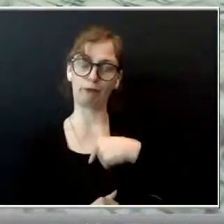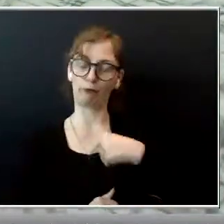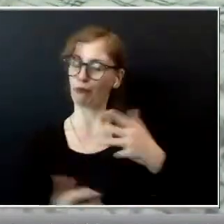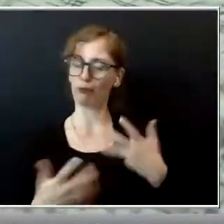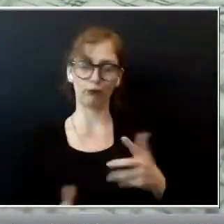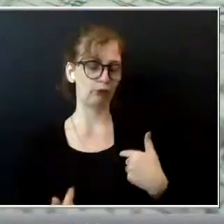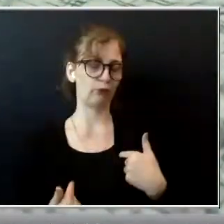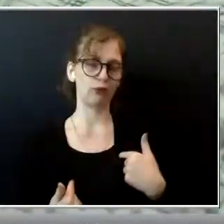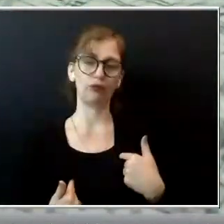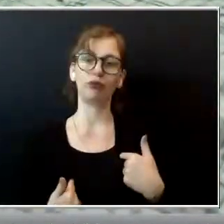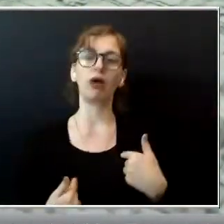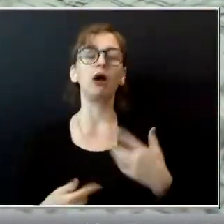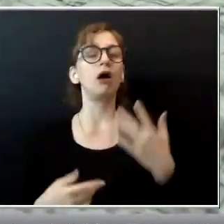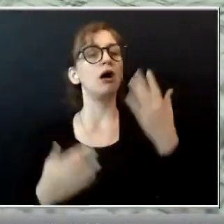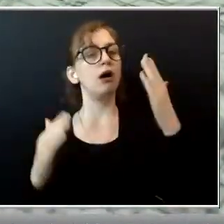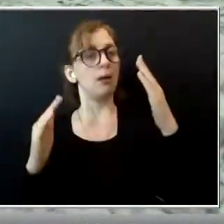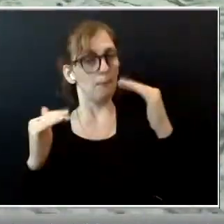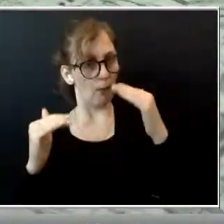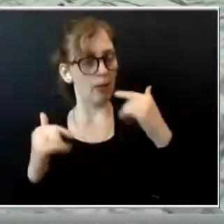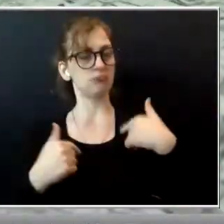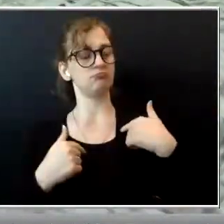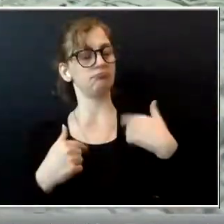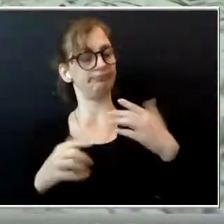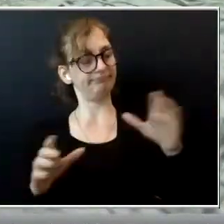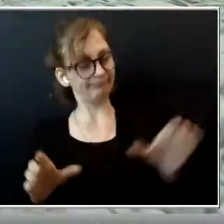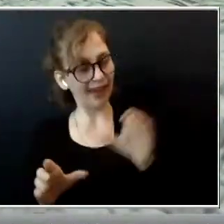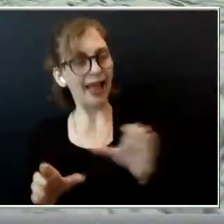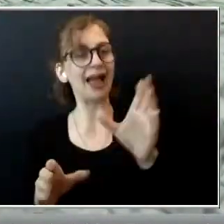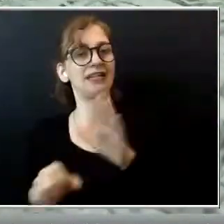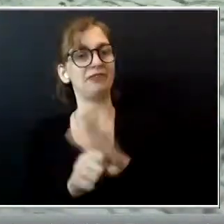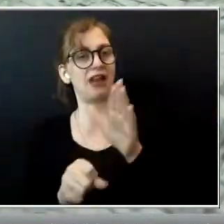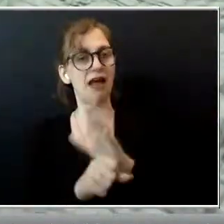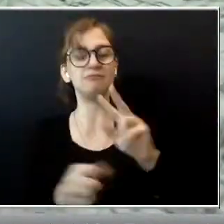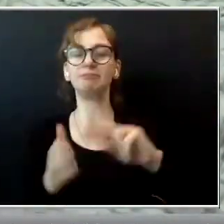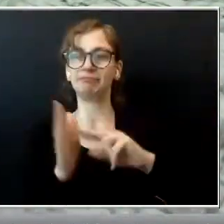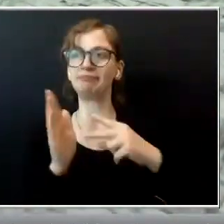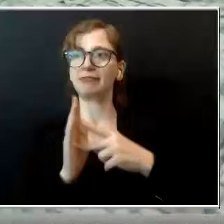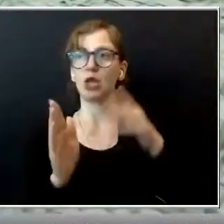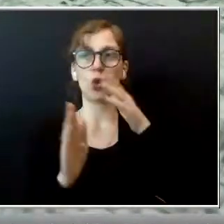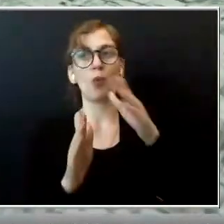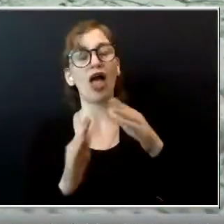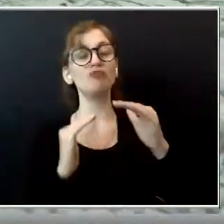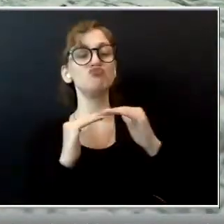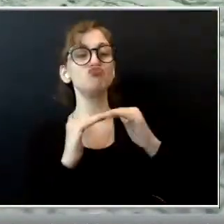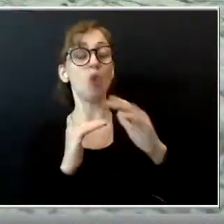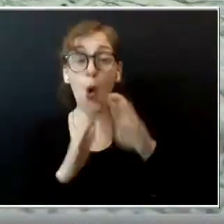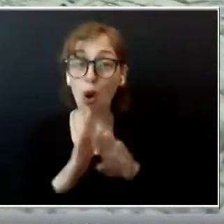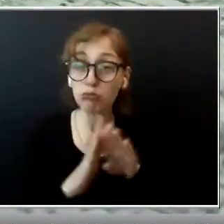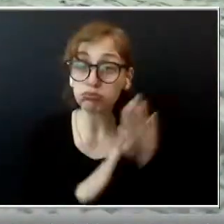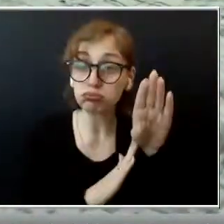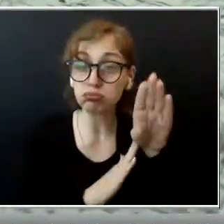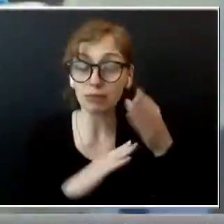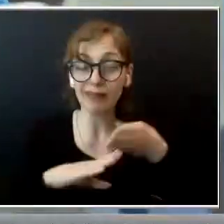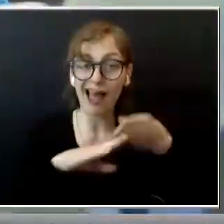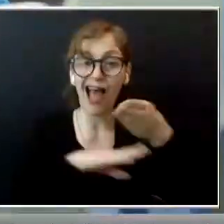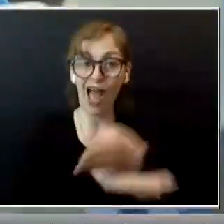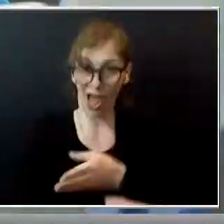of activity will stay the same or increase as a result of this procedure.